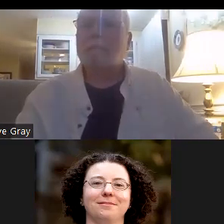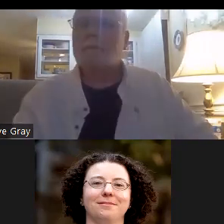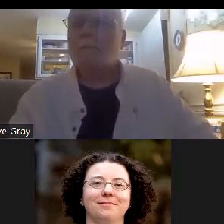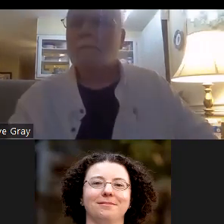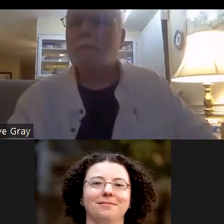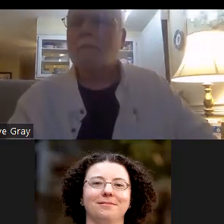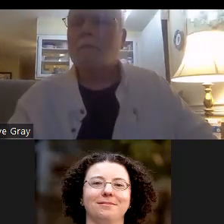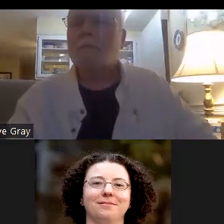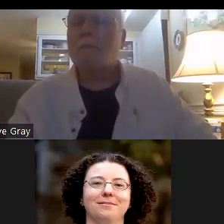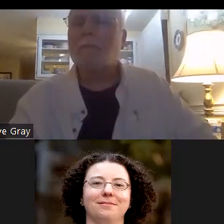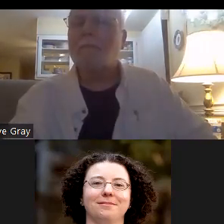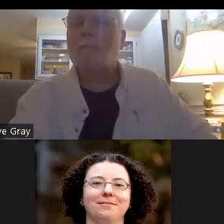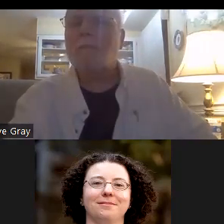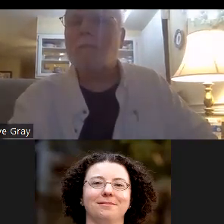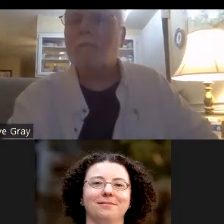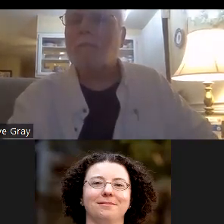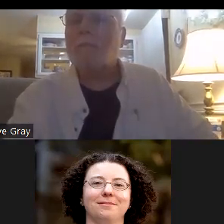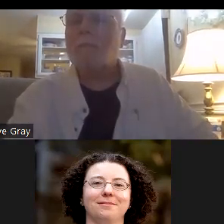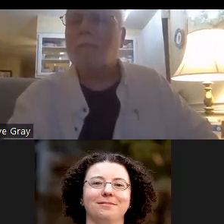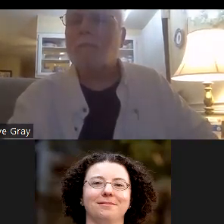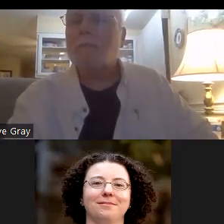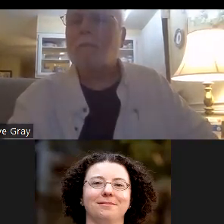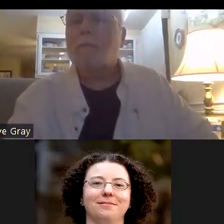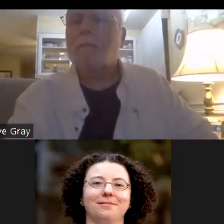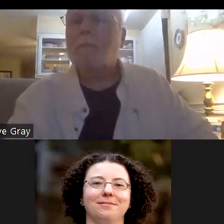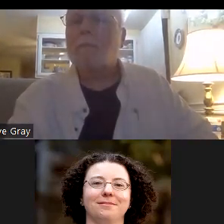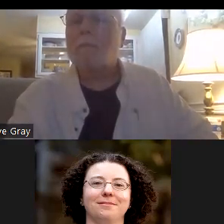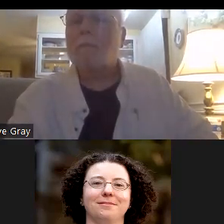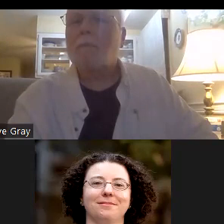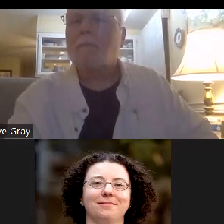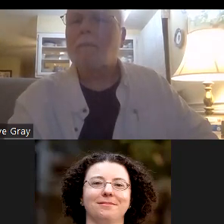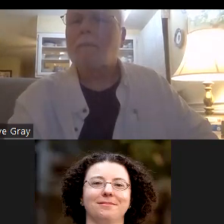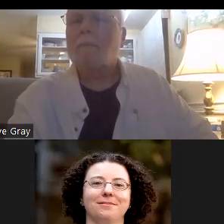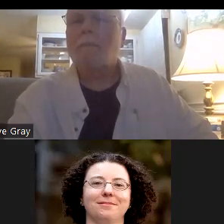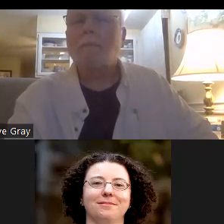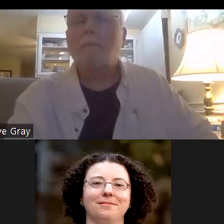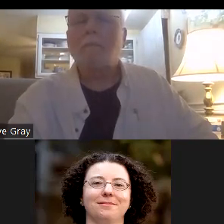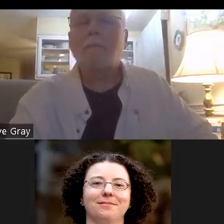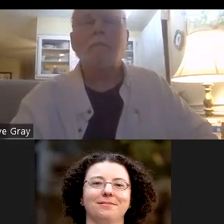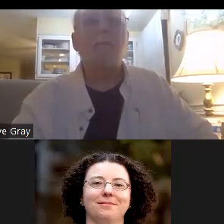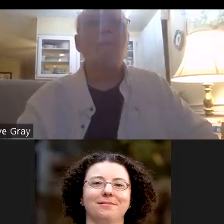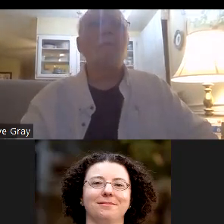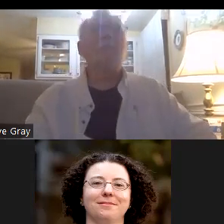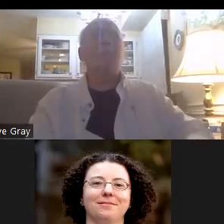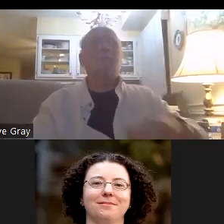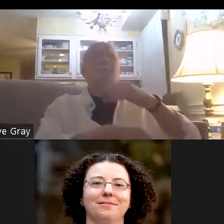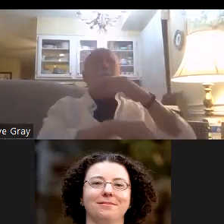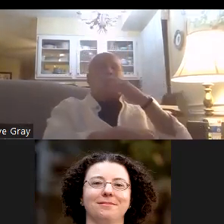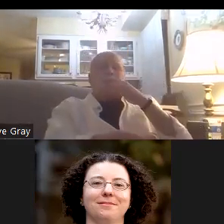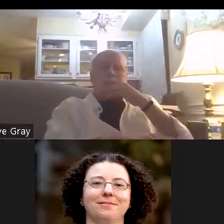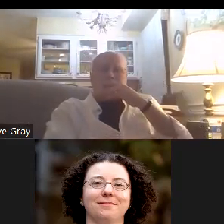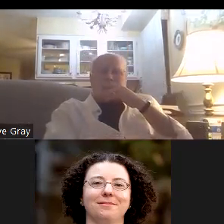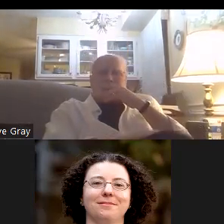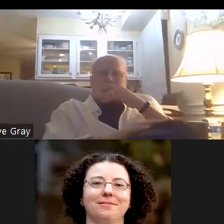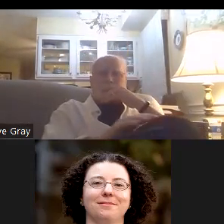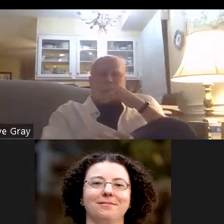and was able to determine that it was one of the pumps of water that people were getting drinking water from that was completely contaminated. And that was the